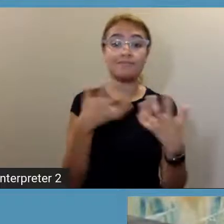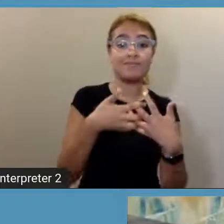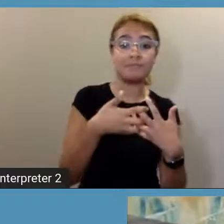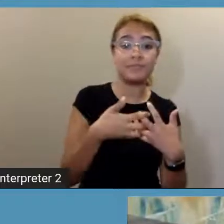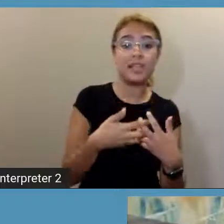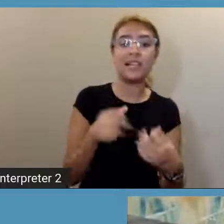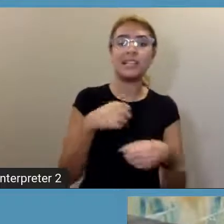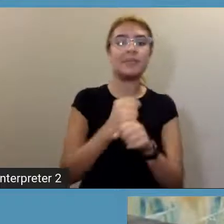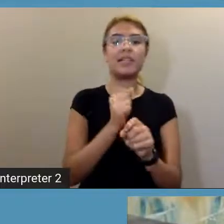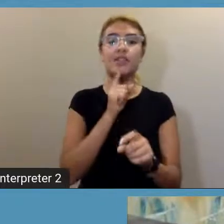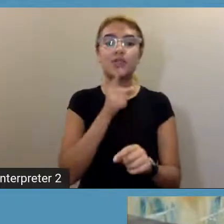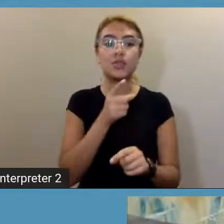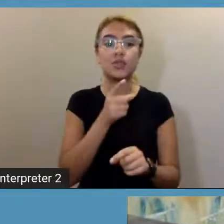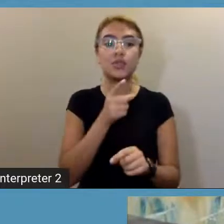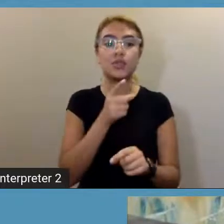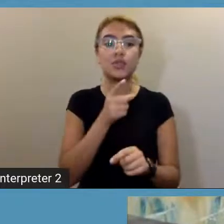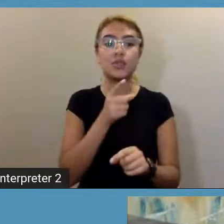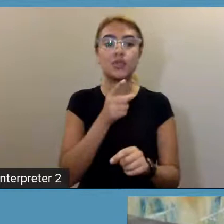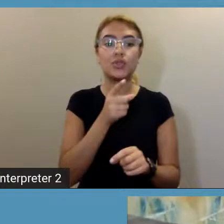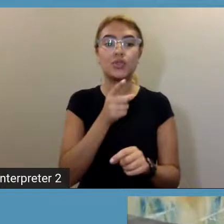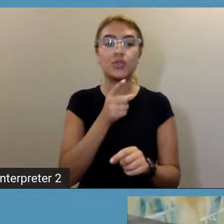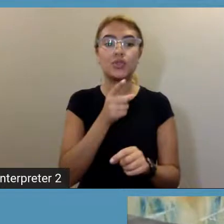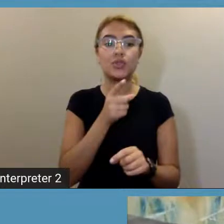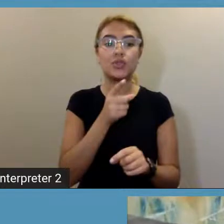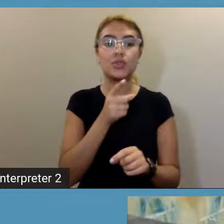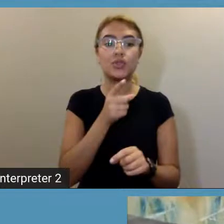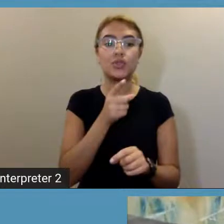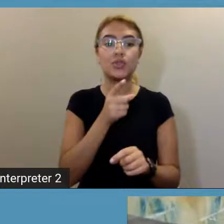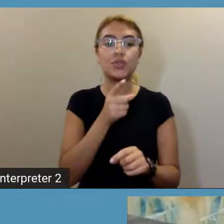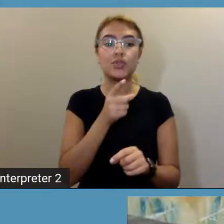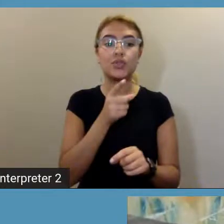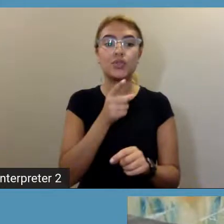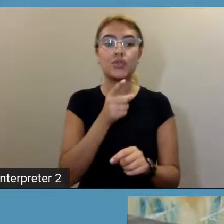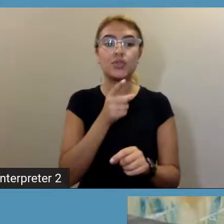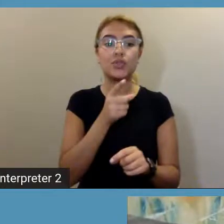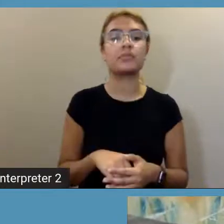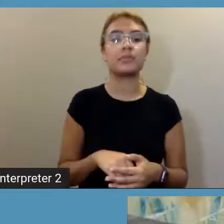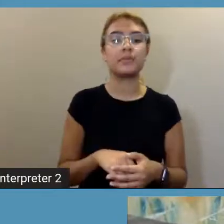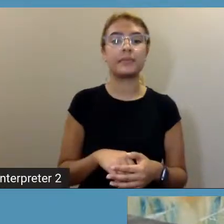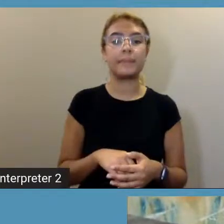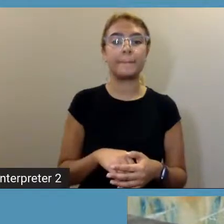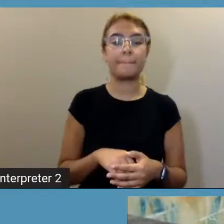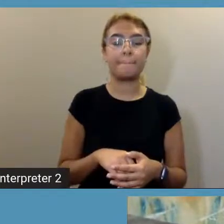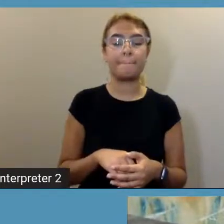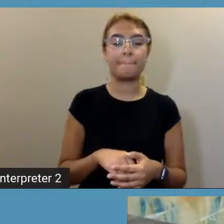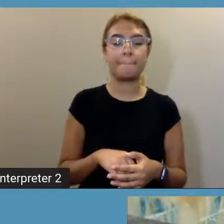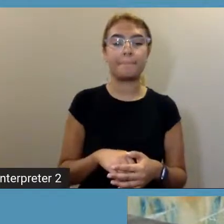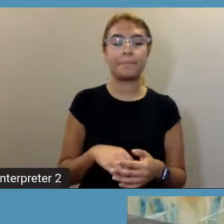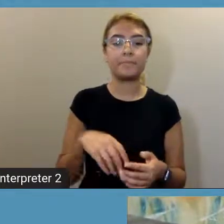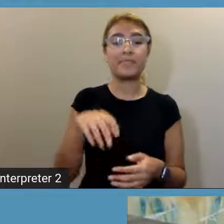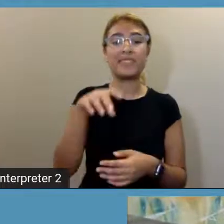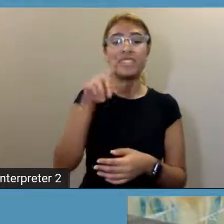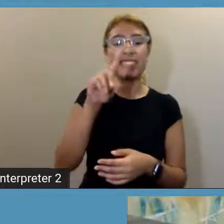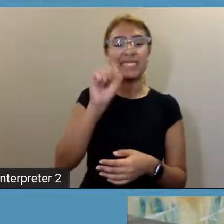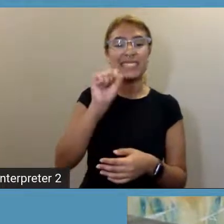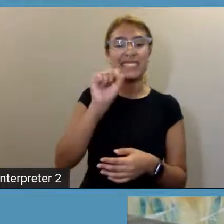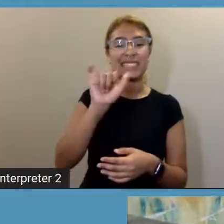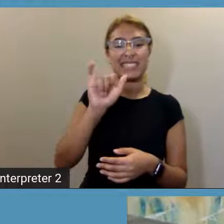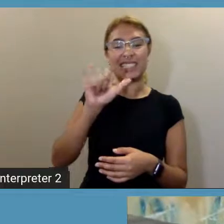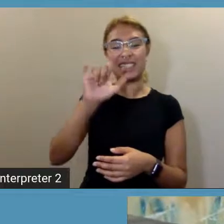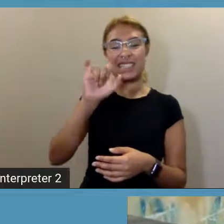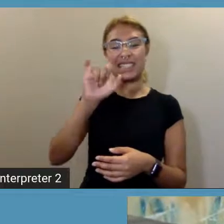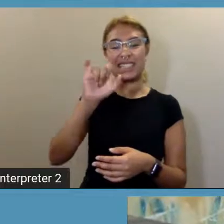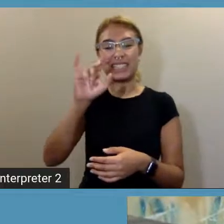sure your fonts are readable. So there's things like Dyslexie, which is a font specifically made for dyslexia to